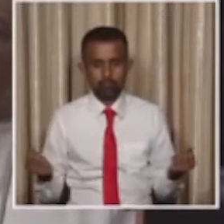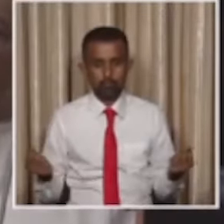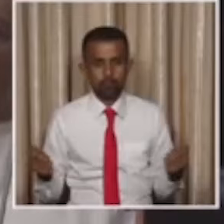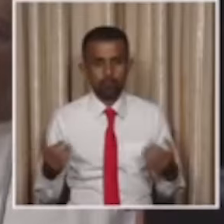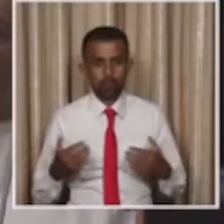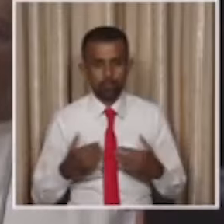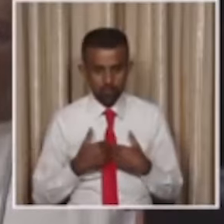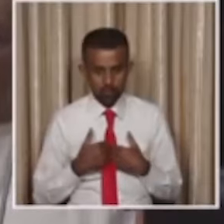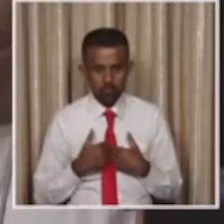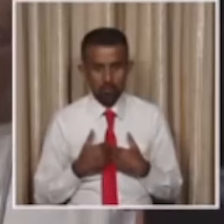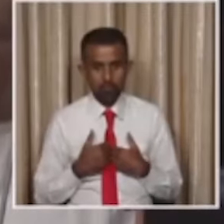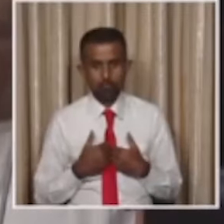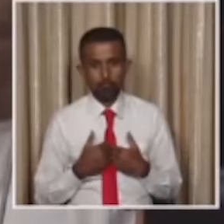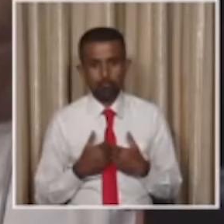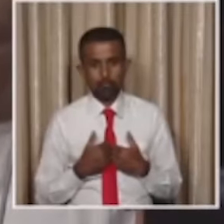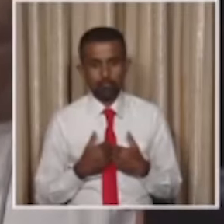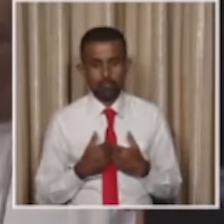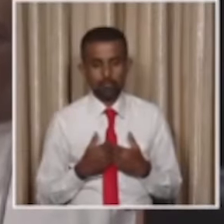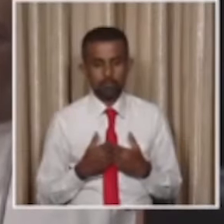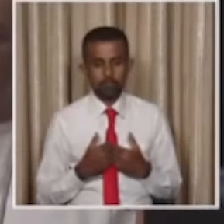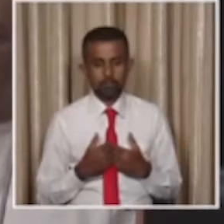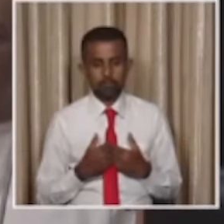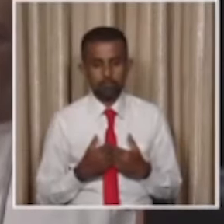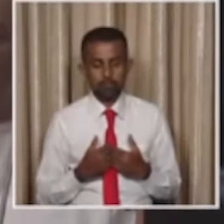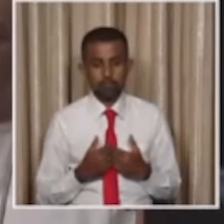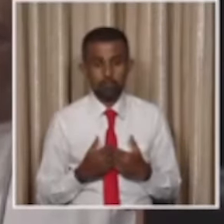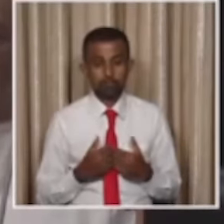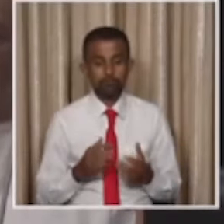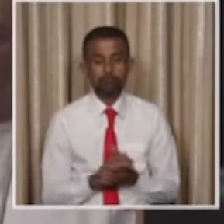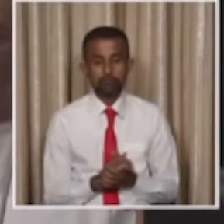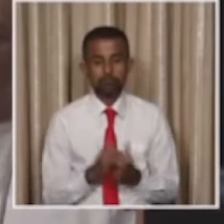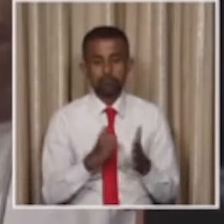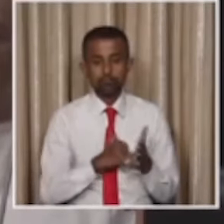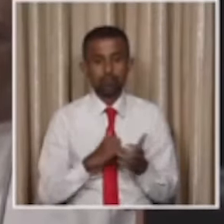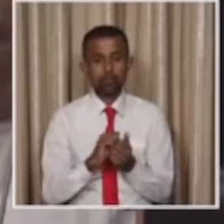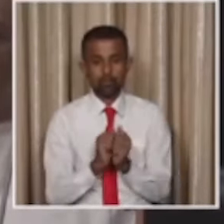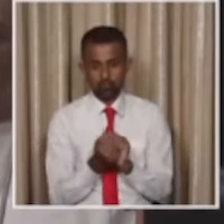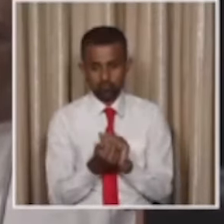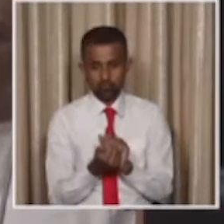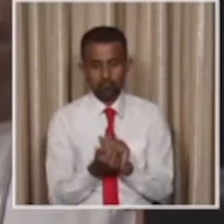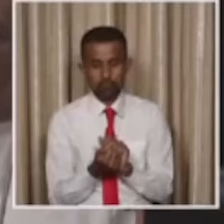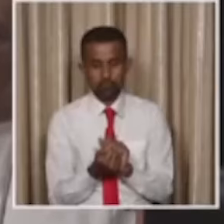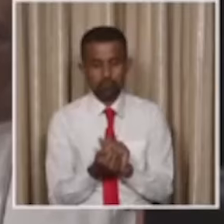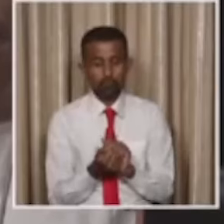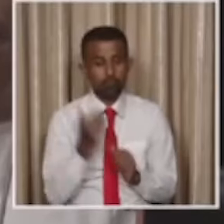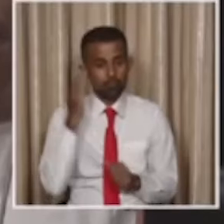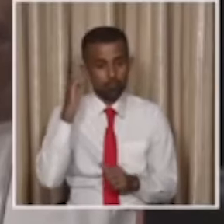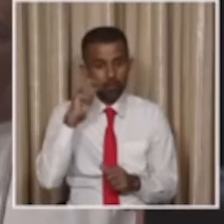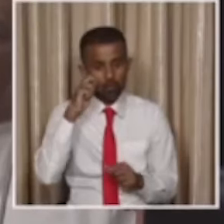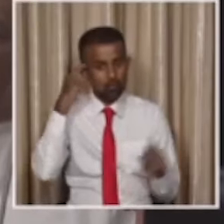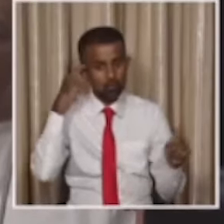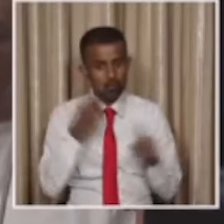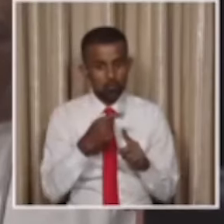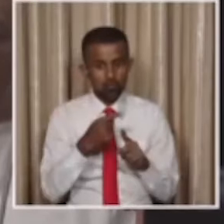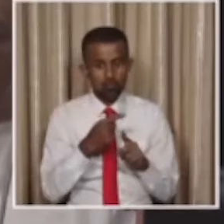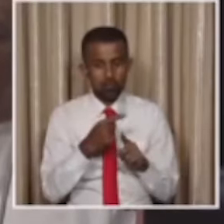the transgender. There's a big issue. Whether there's a India and all, we recognize a third gender, not a transgender. So that